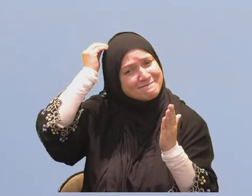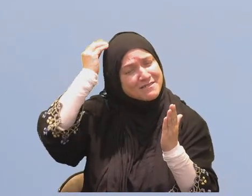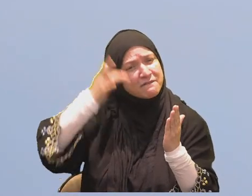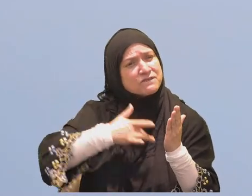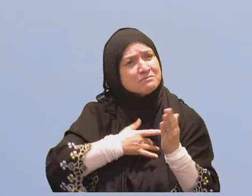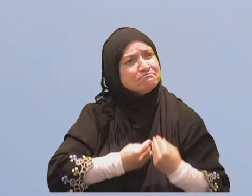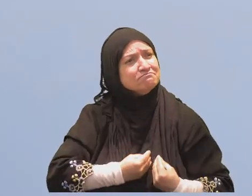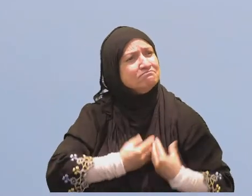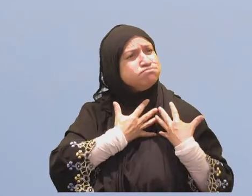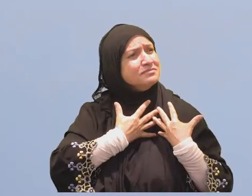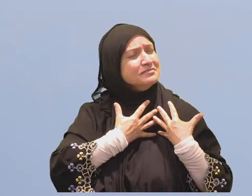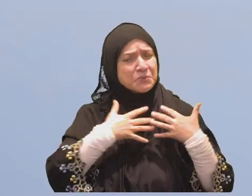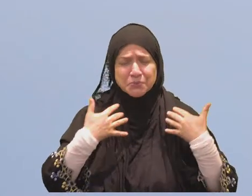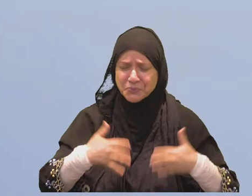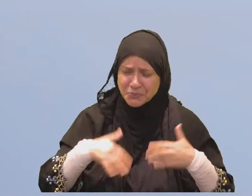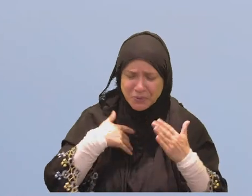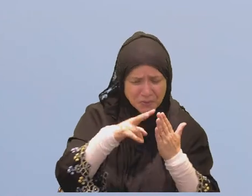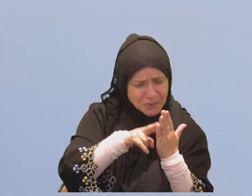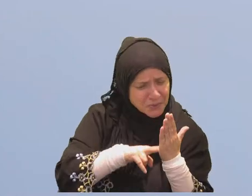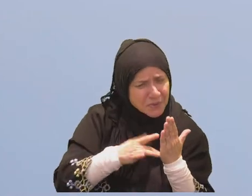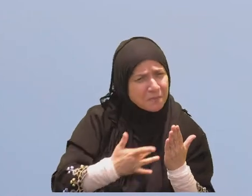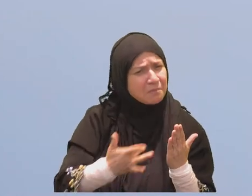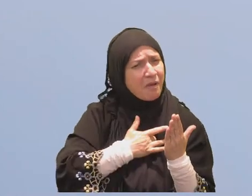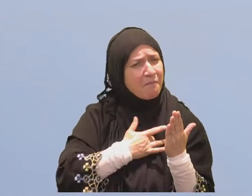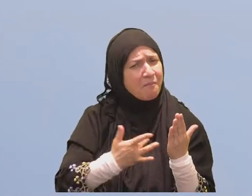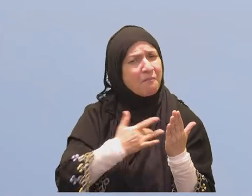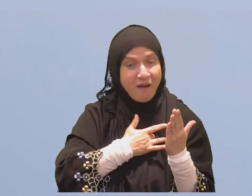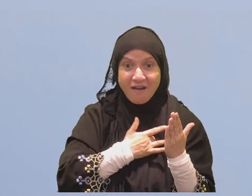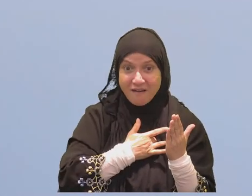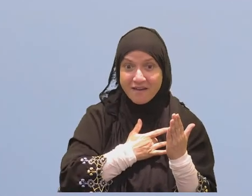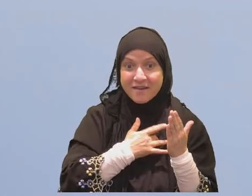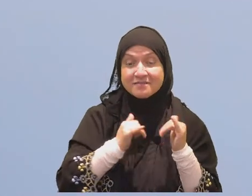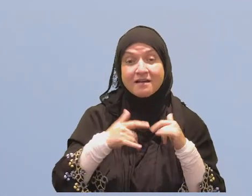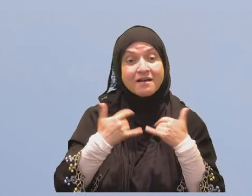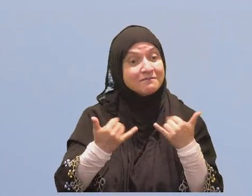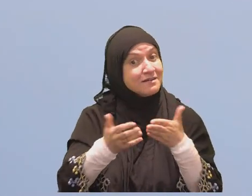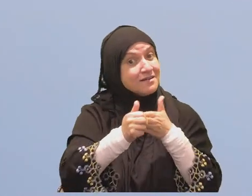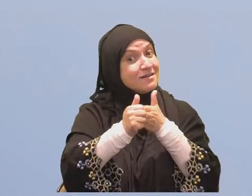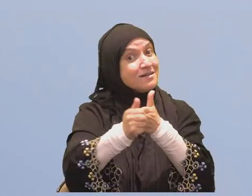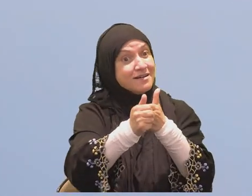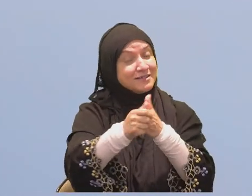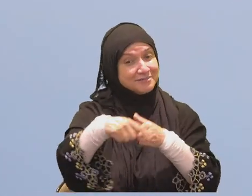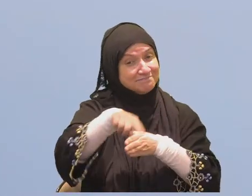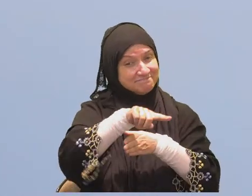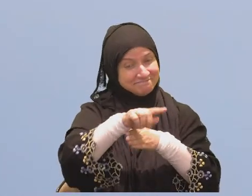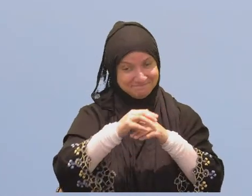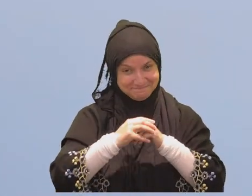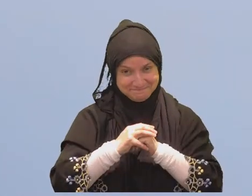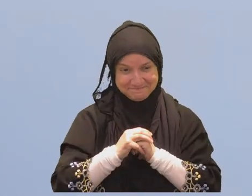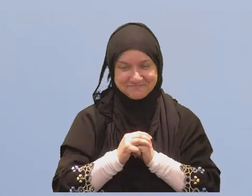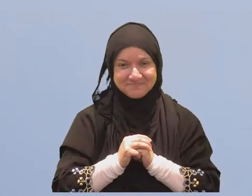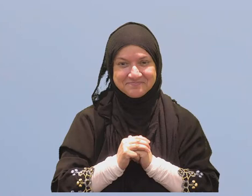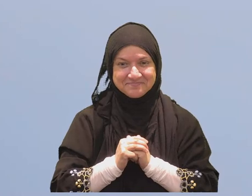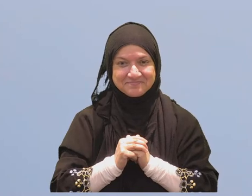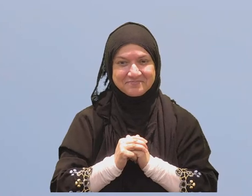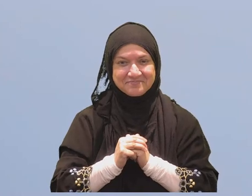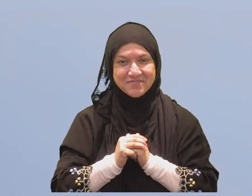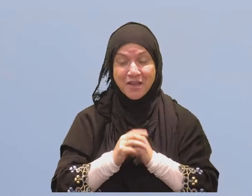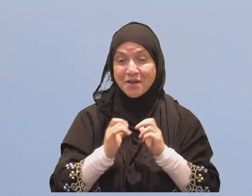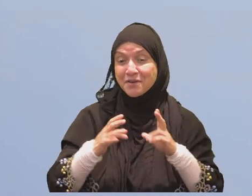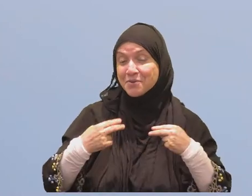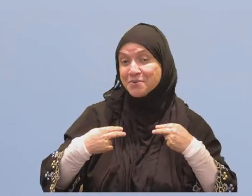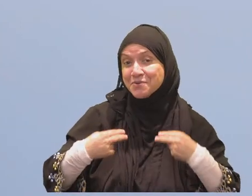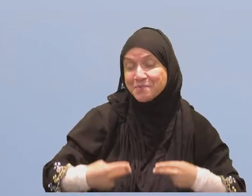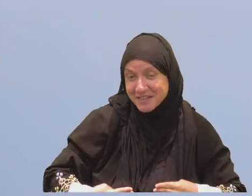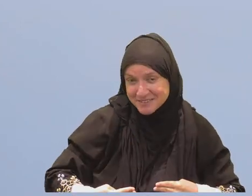wa ta'ala is at the center of that worldview. And not the human being who claims to be the captain